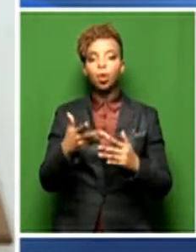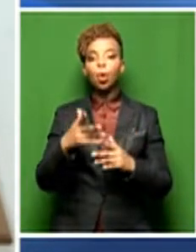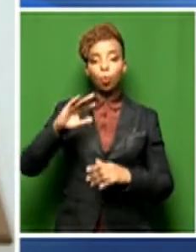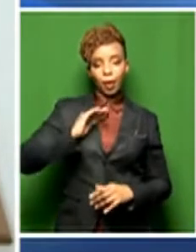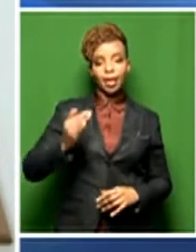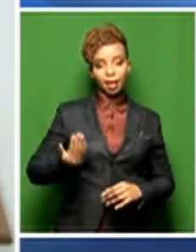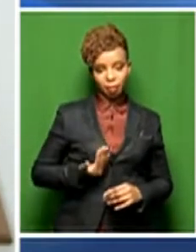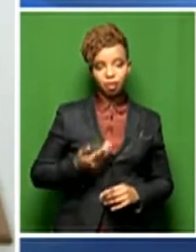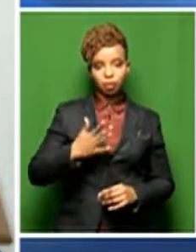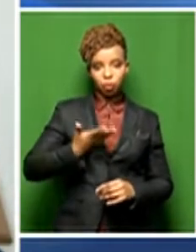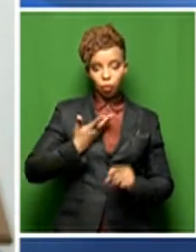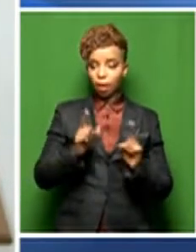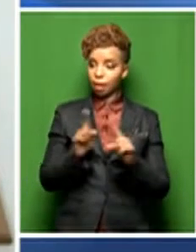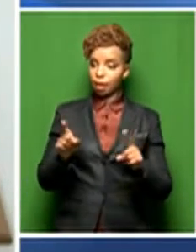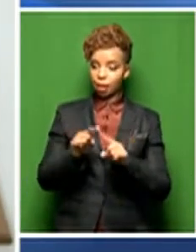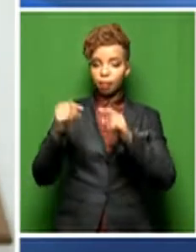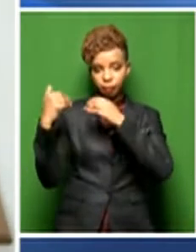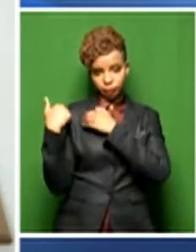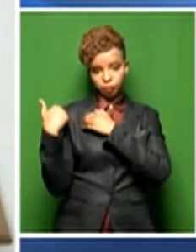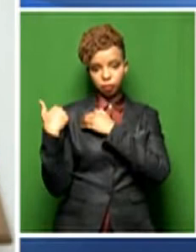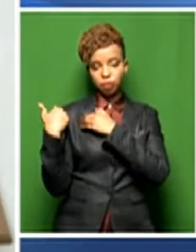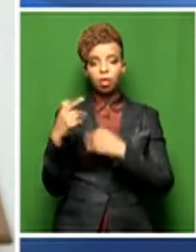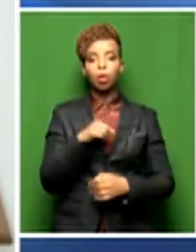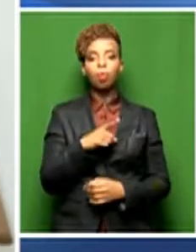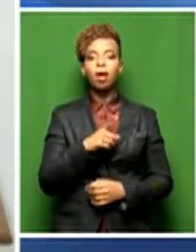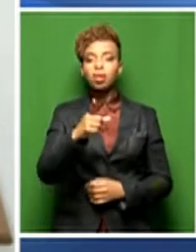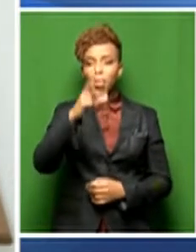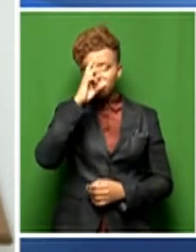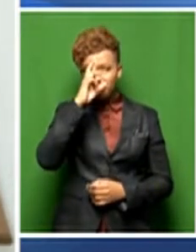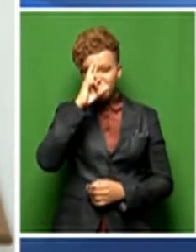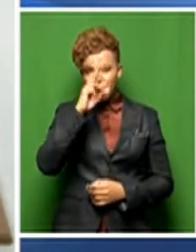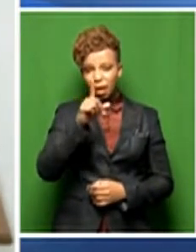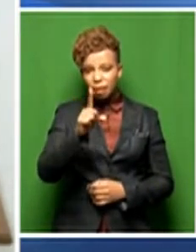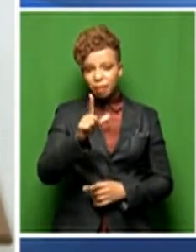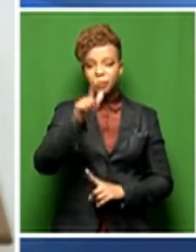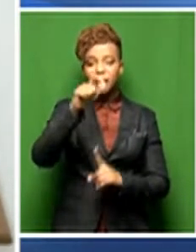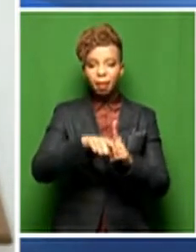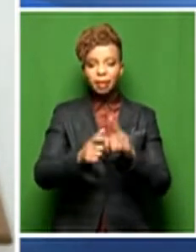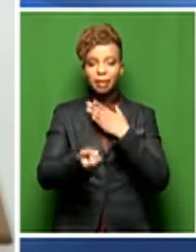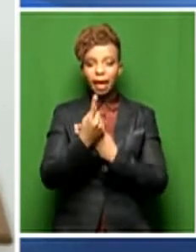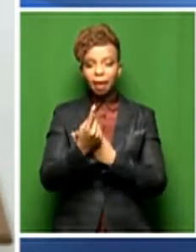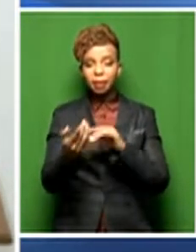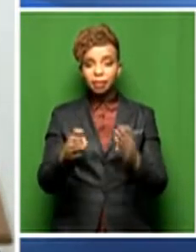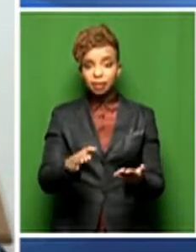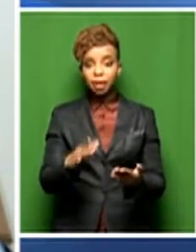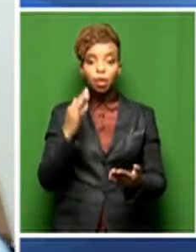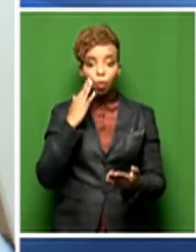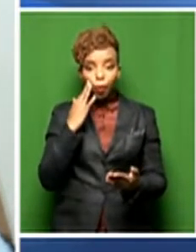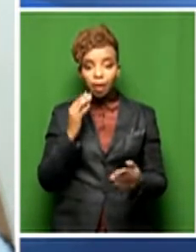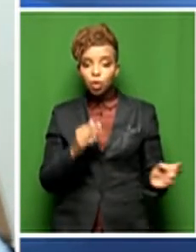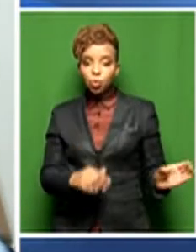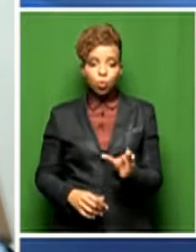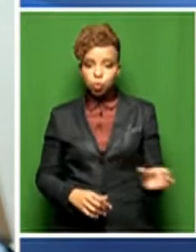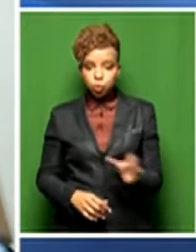you'd imagine when somebody is attacked, when you shake your phone, immediately there is a response around your area so that you can be